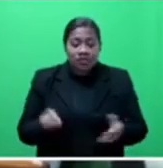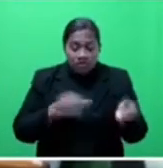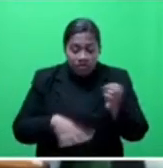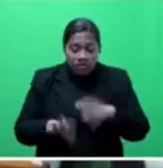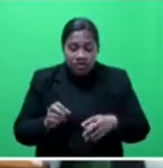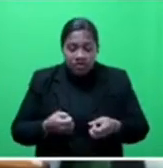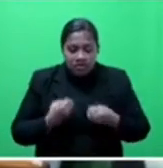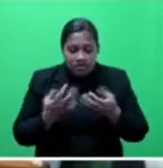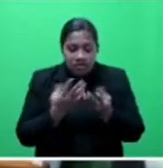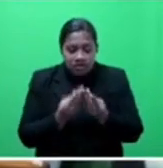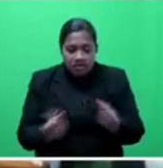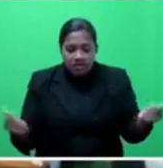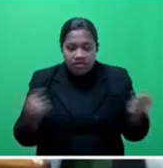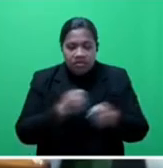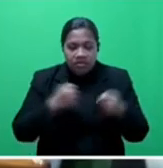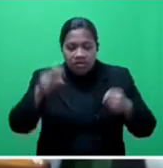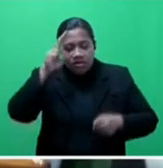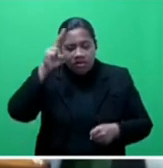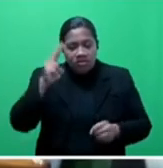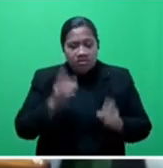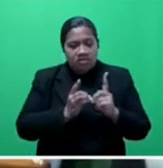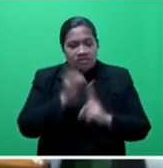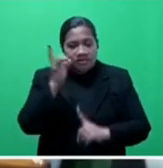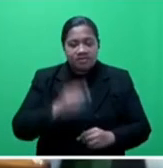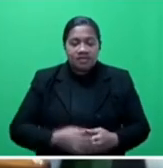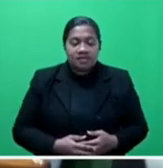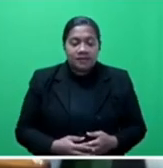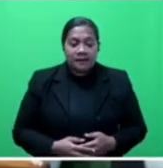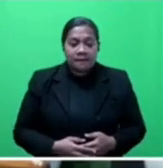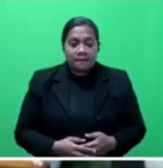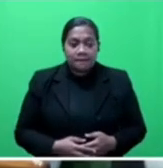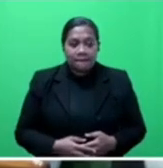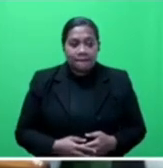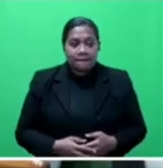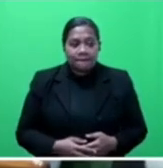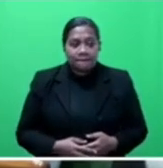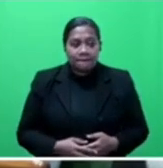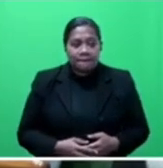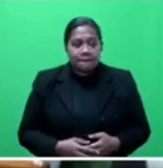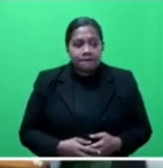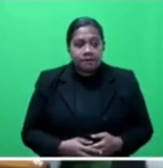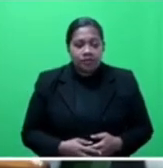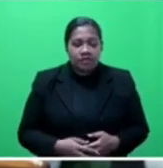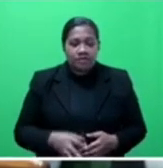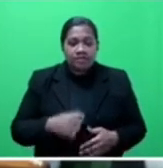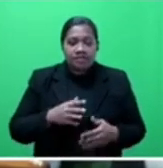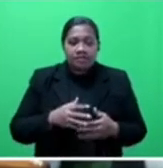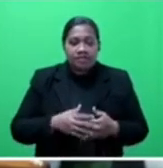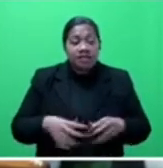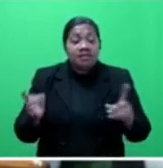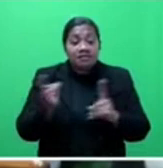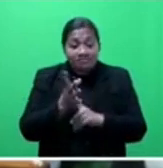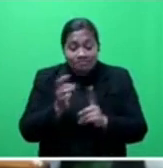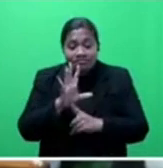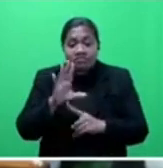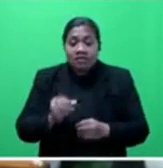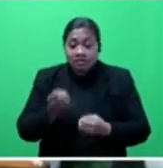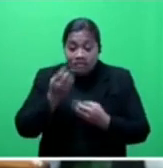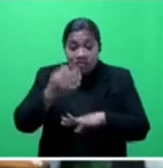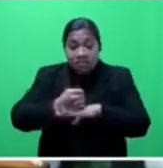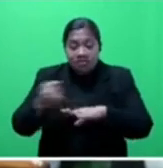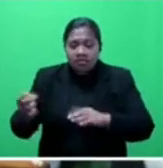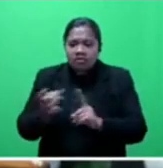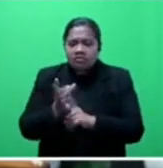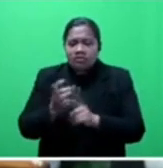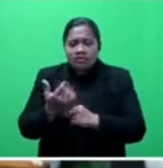for our nation development. I will want to present for government's consideration the importance of allowing businesses to do what we